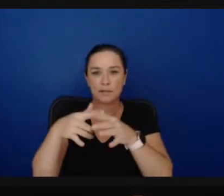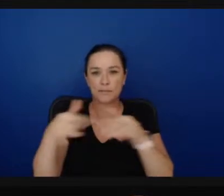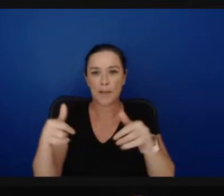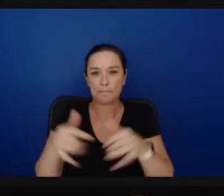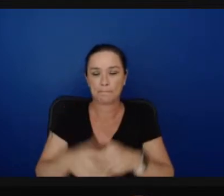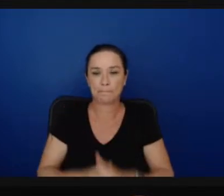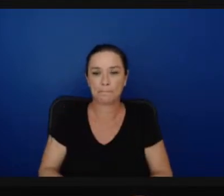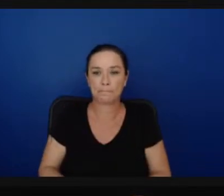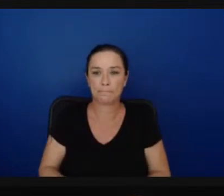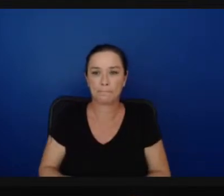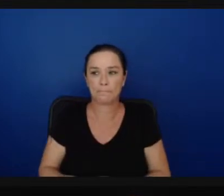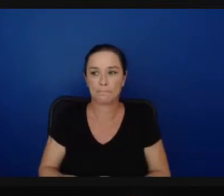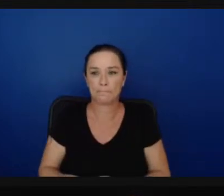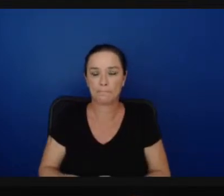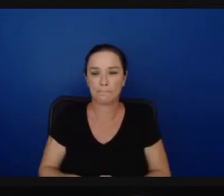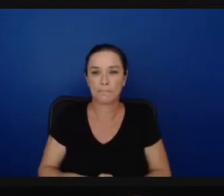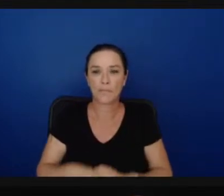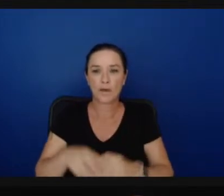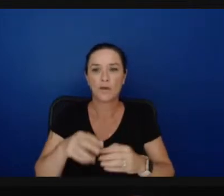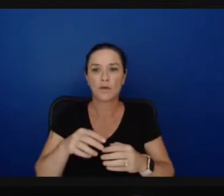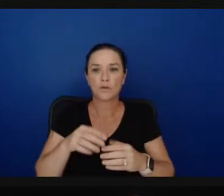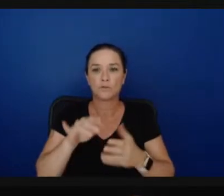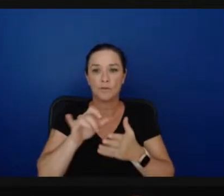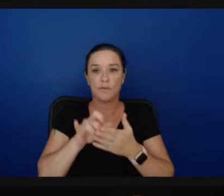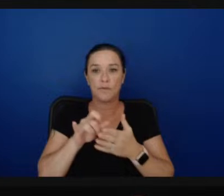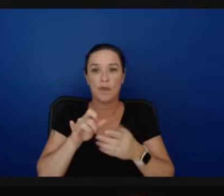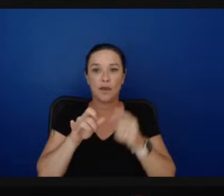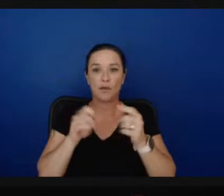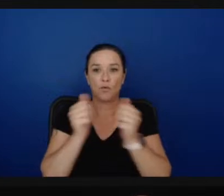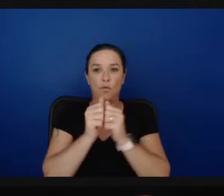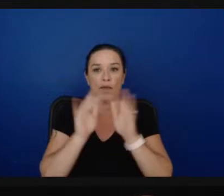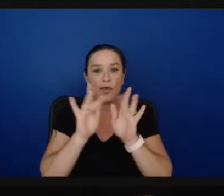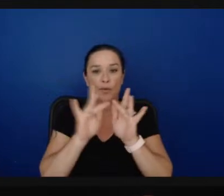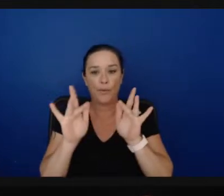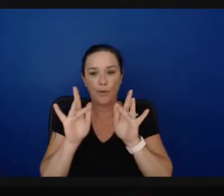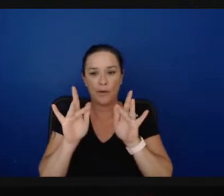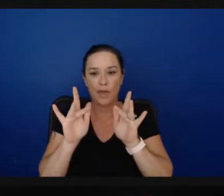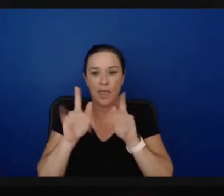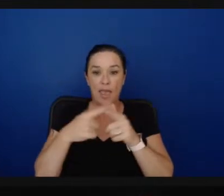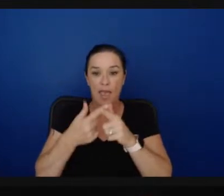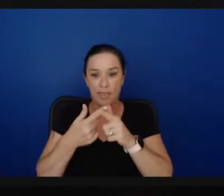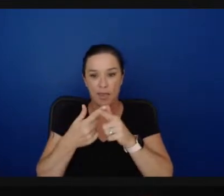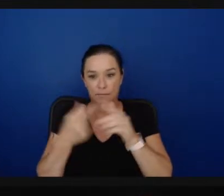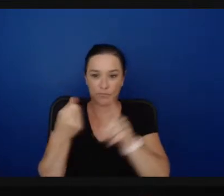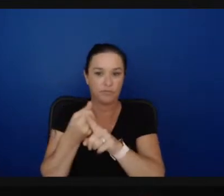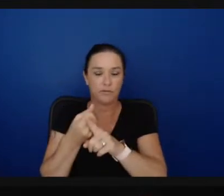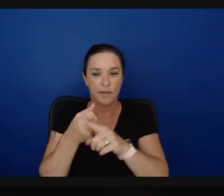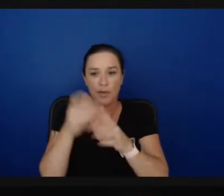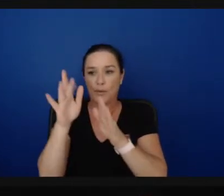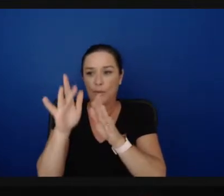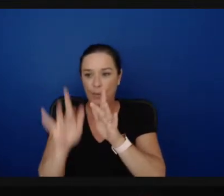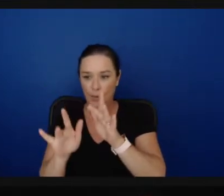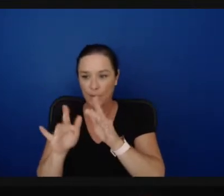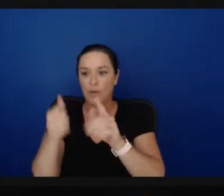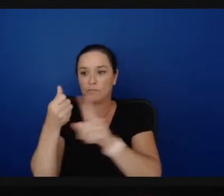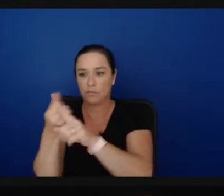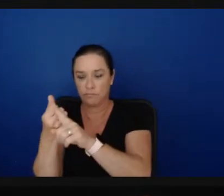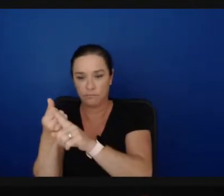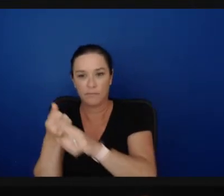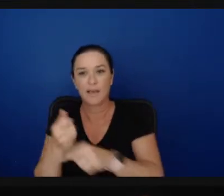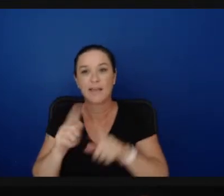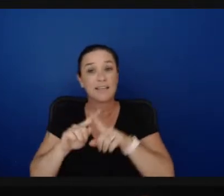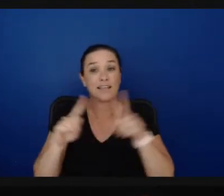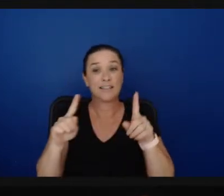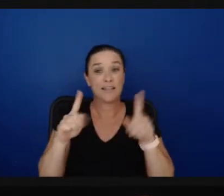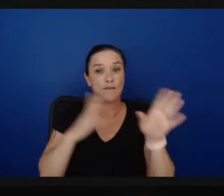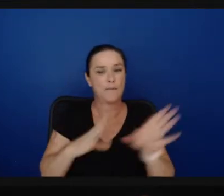there. So these are those pulses coming through with gaps in between, like really cycling through. This is a really different pattern than what we saw for